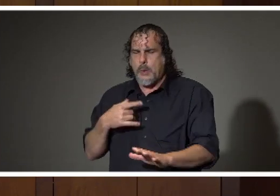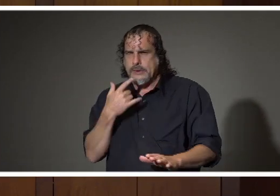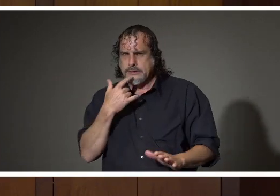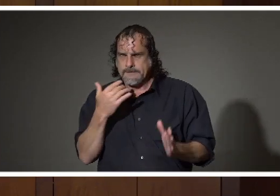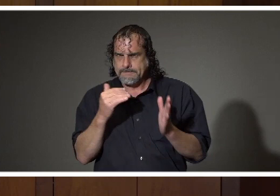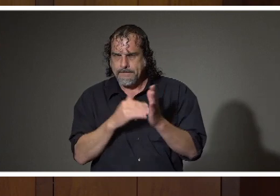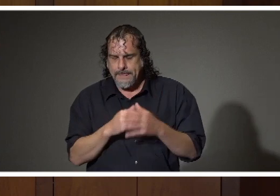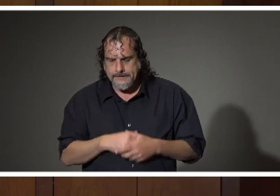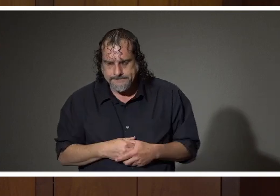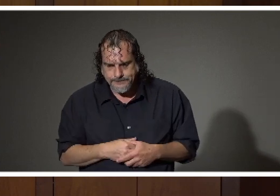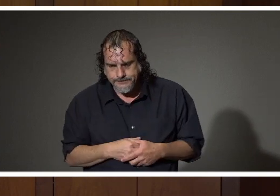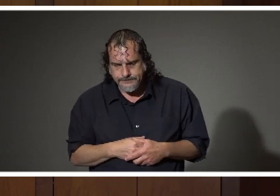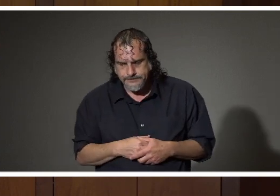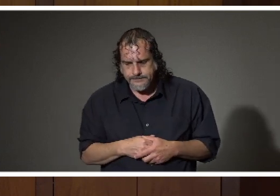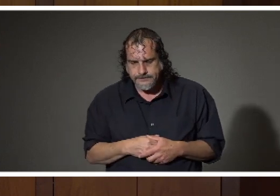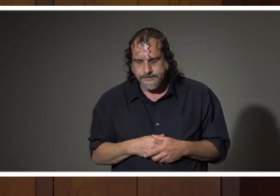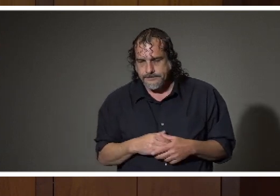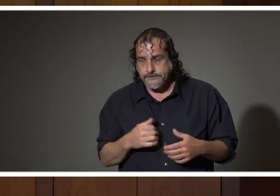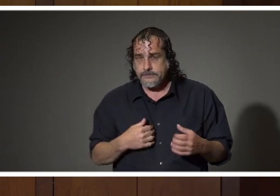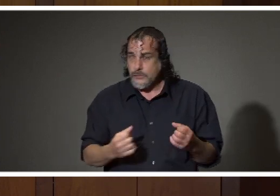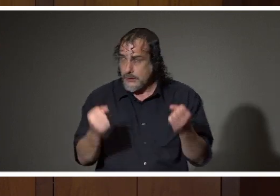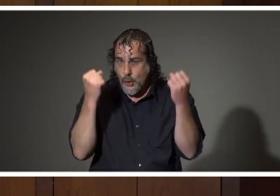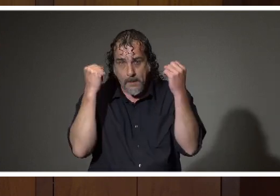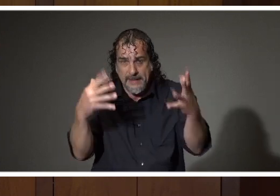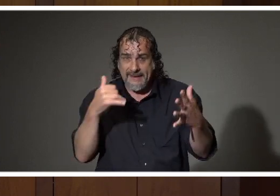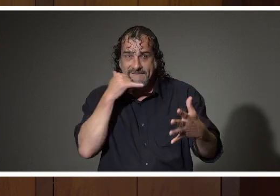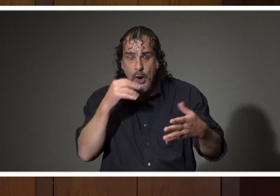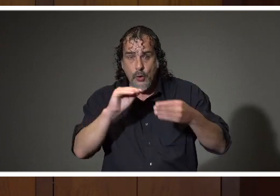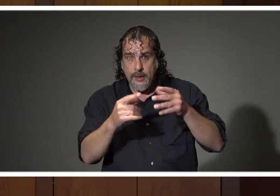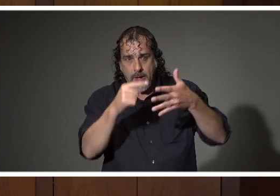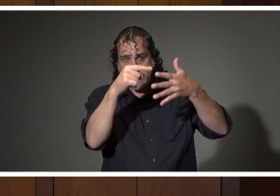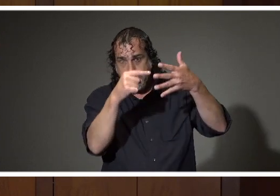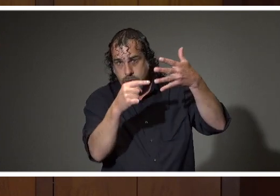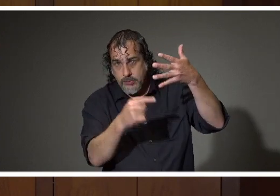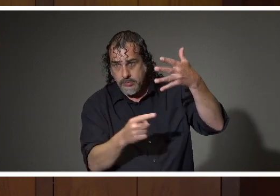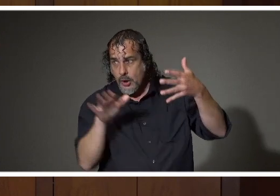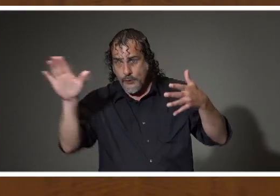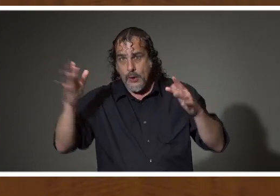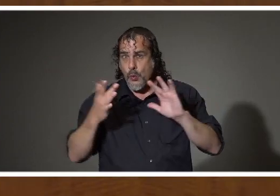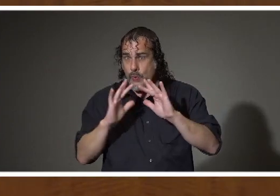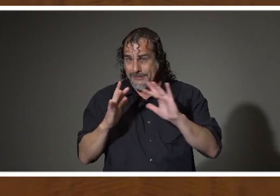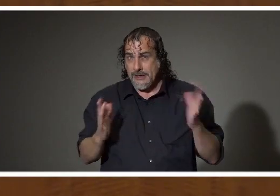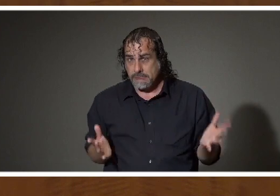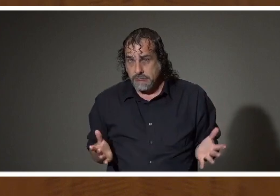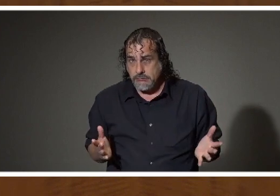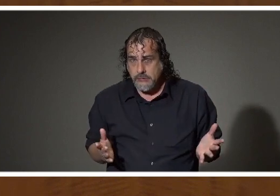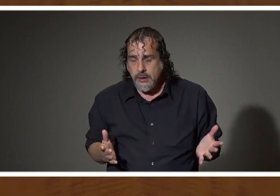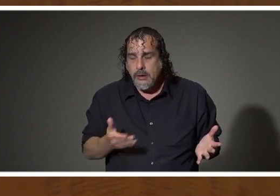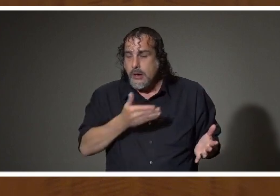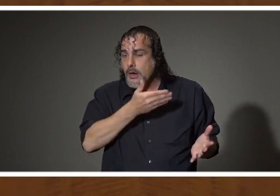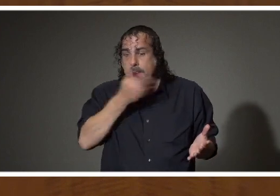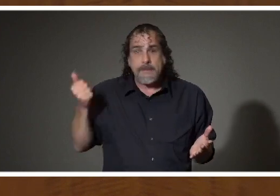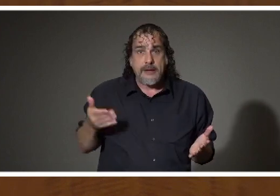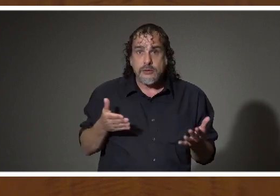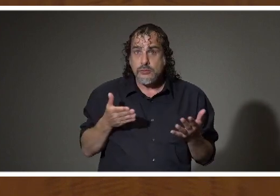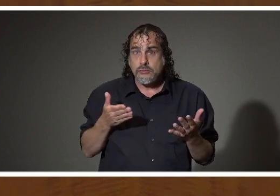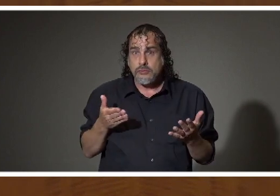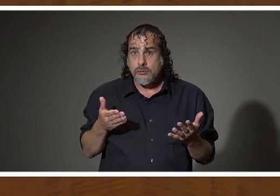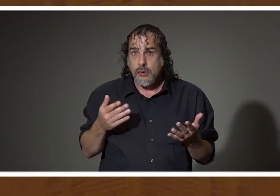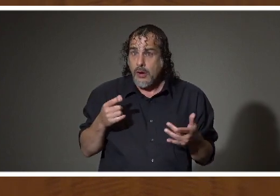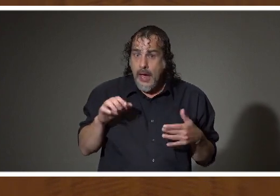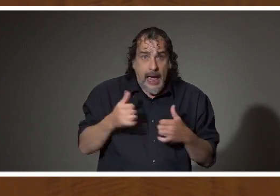that, please. There are multiple phone numbers now on their website. The best way for you to